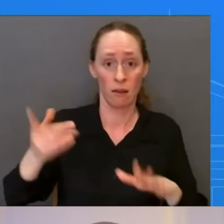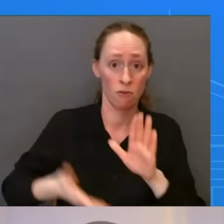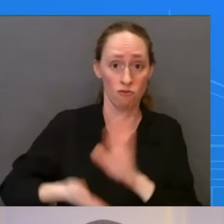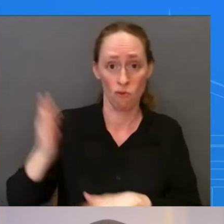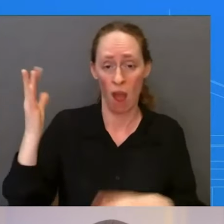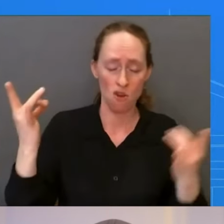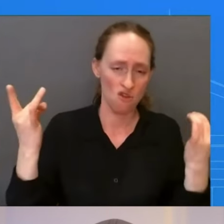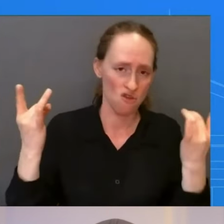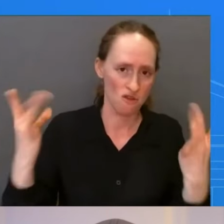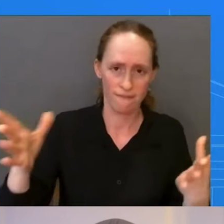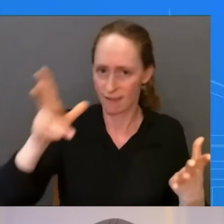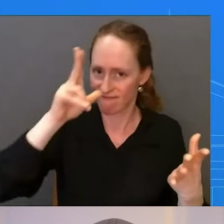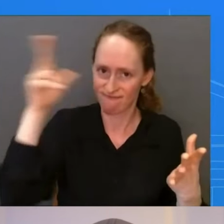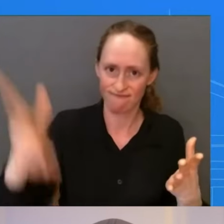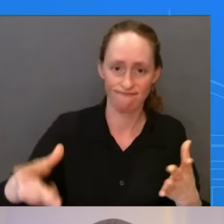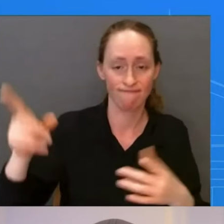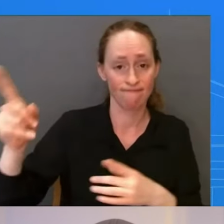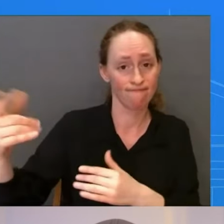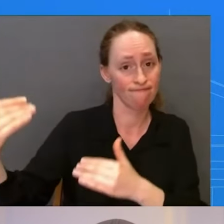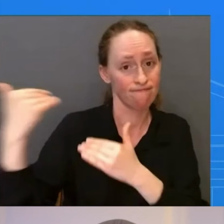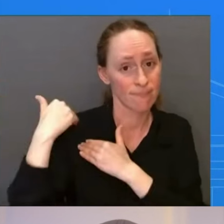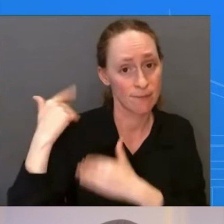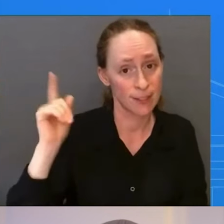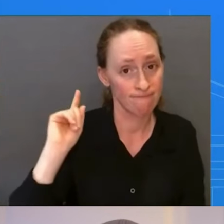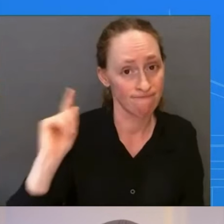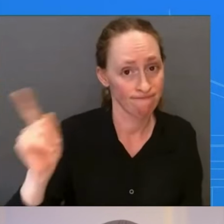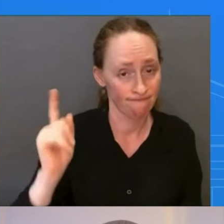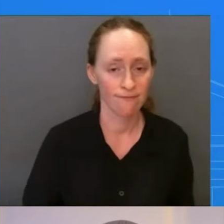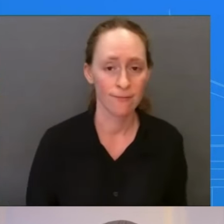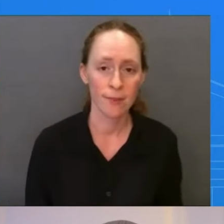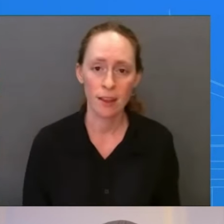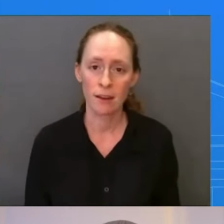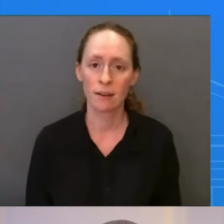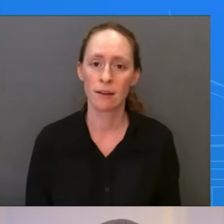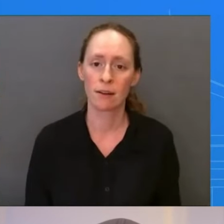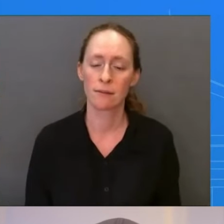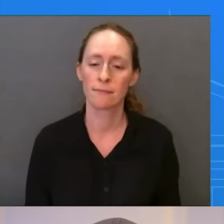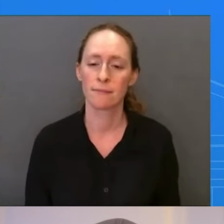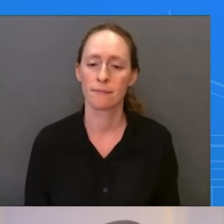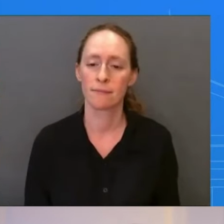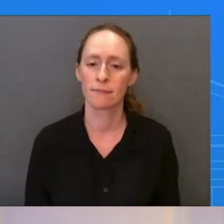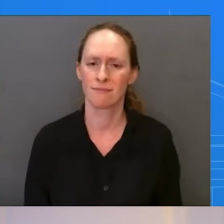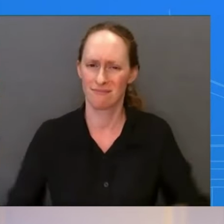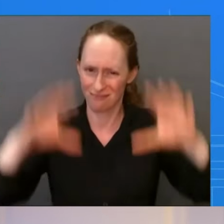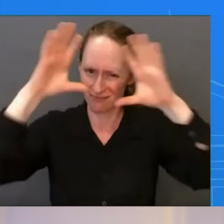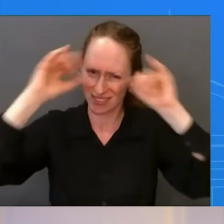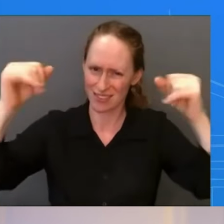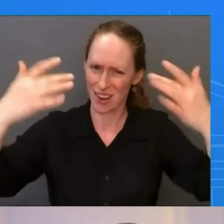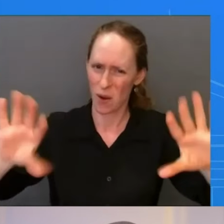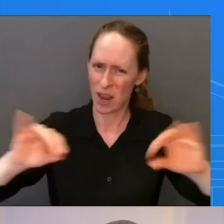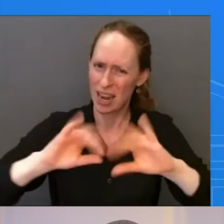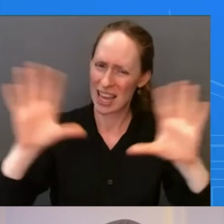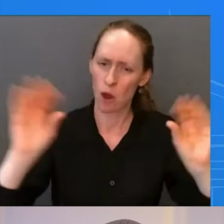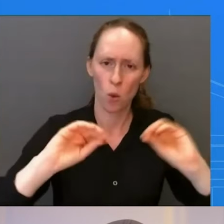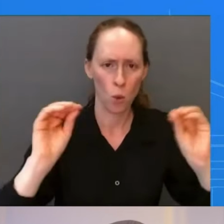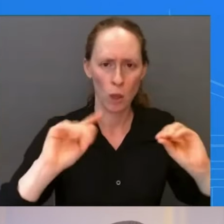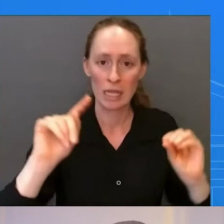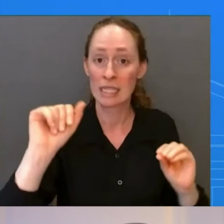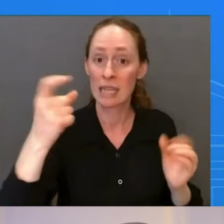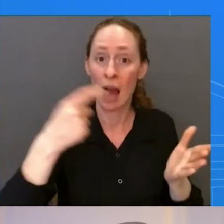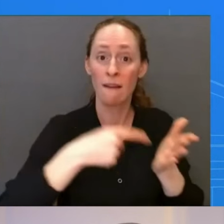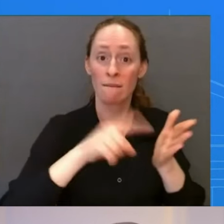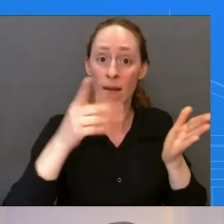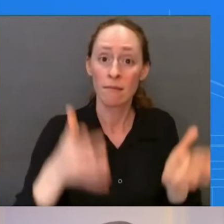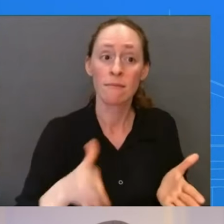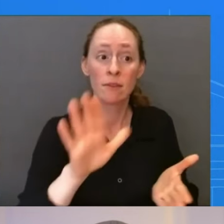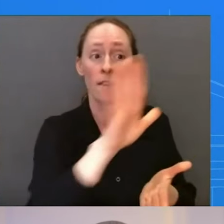going to leave it there. But the president has been really, really clear. No taxpayer money is being used to cover cost for this resolution, and he wants to make